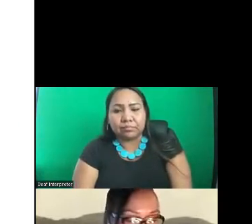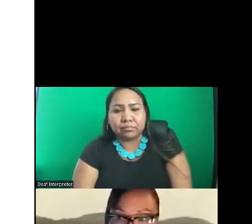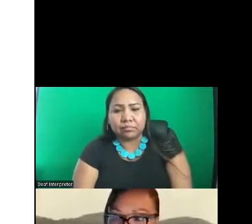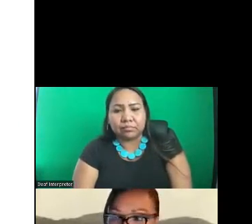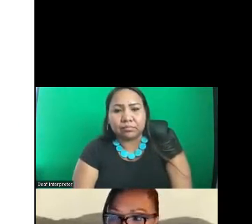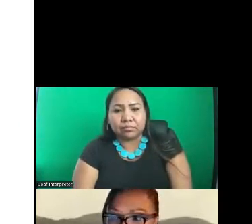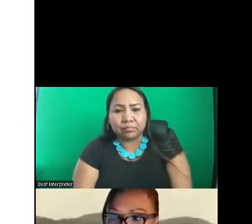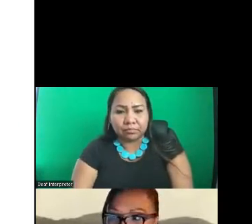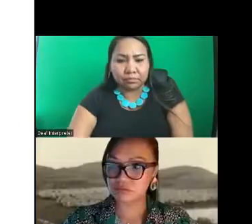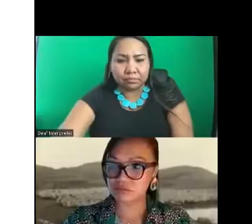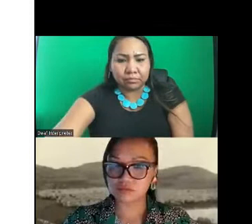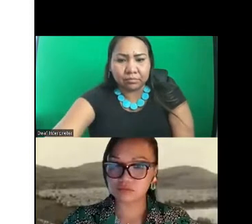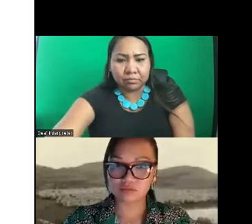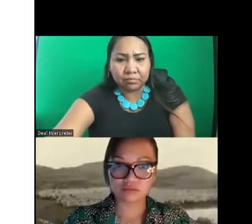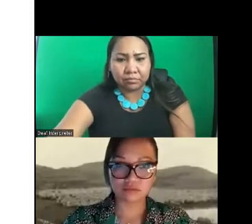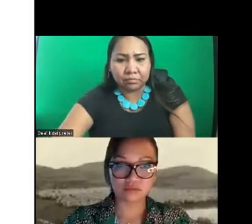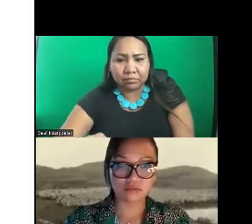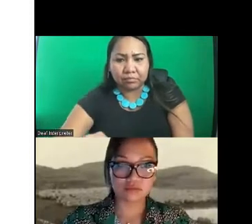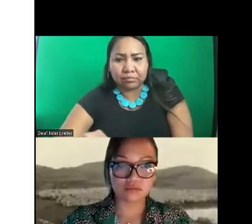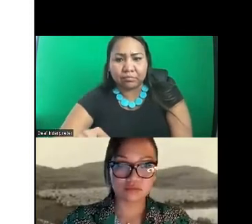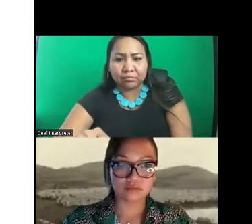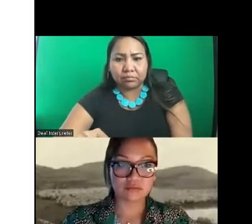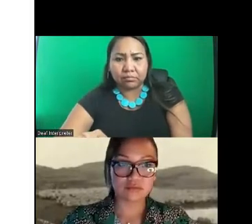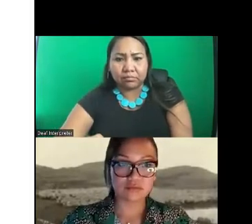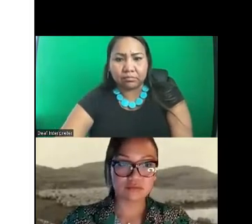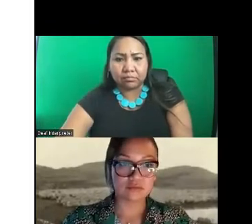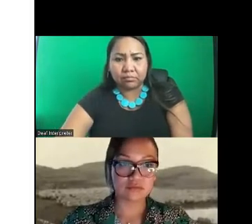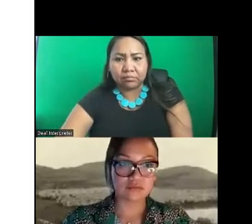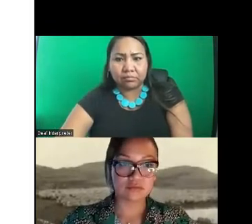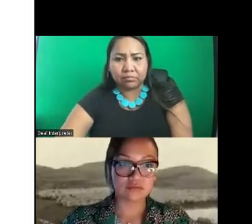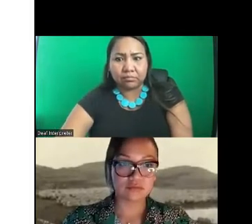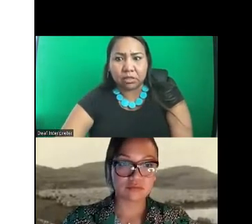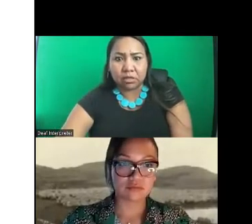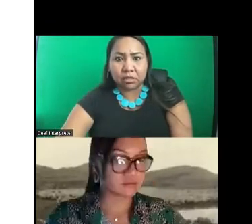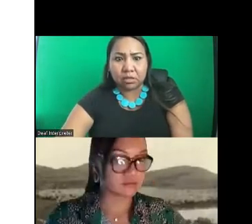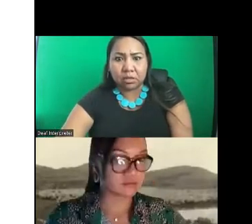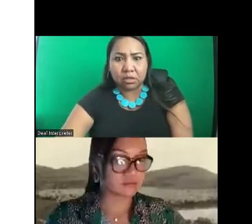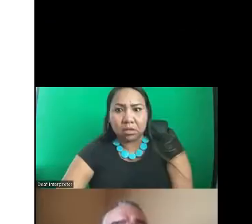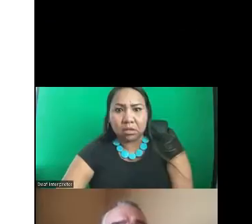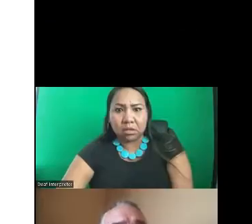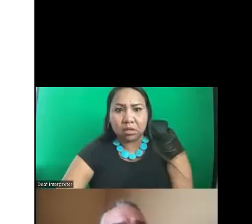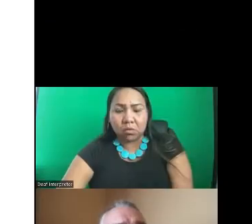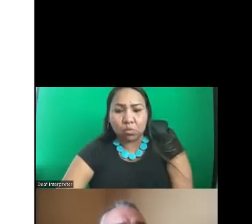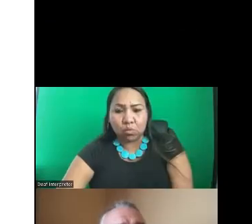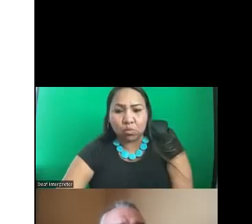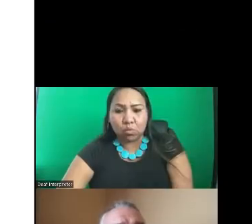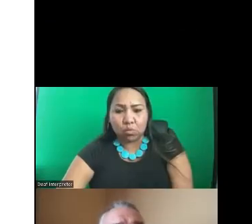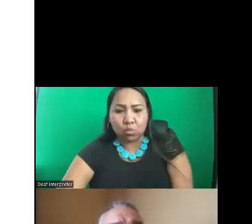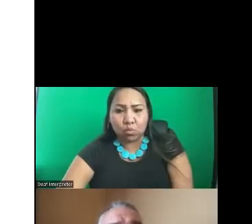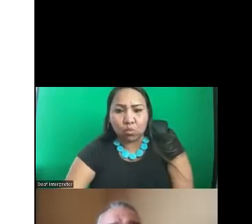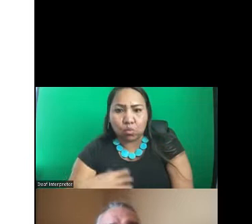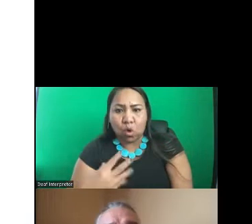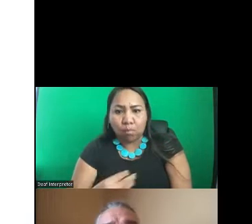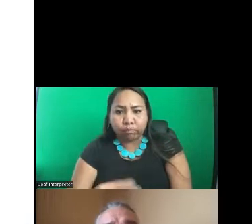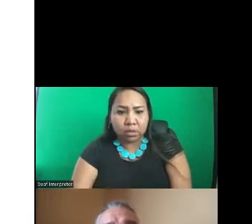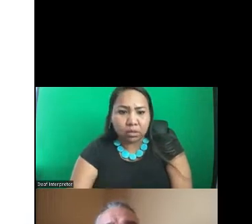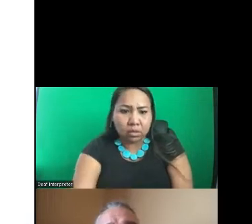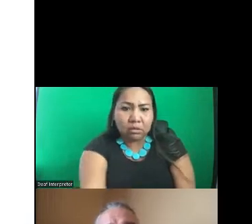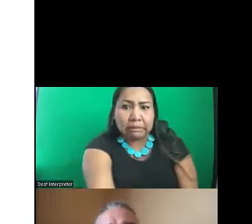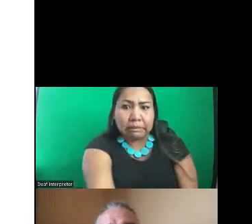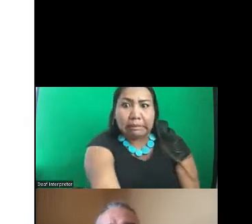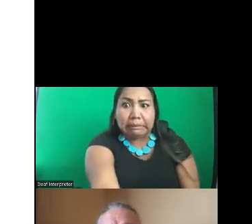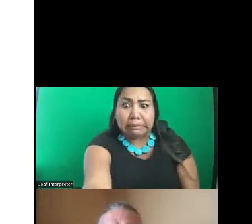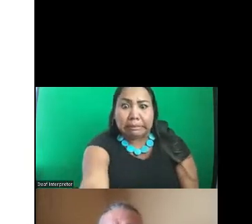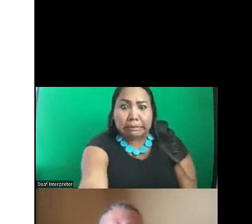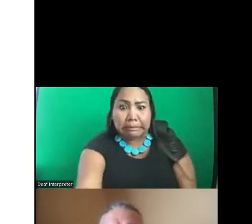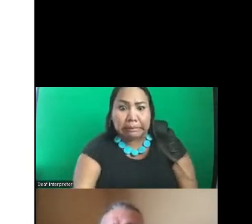Thank you so much, Ina. I really appreciate you sharing your story and the impact that you've made at